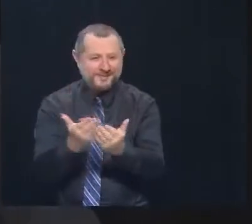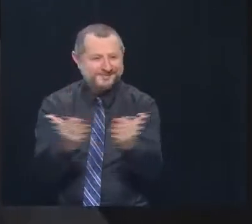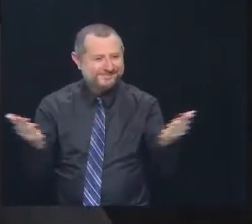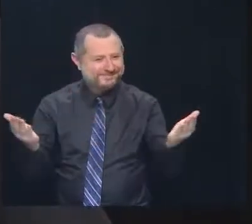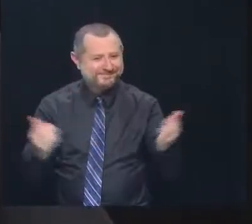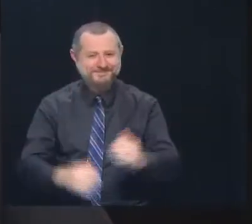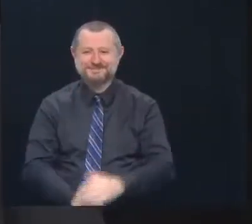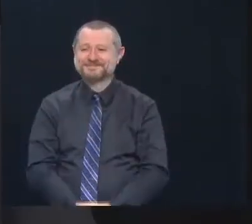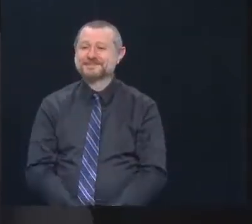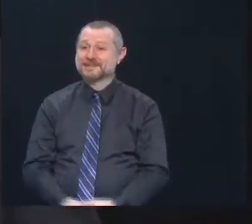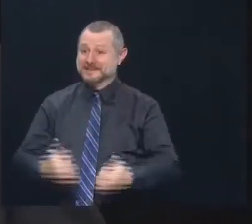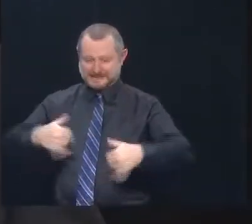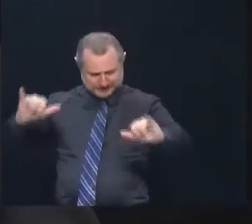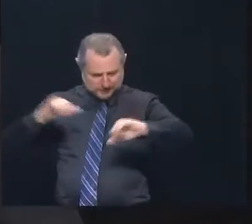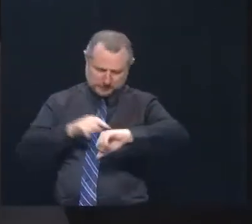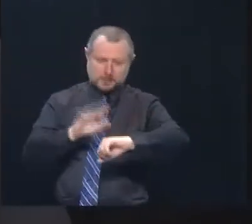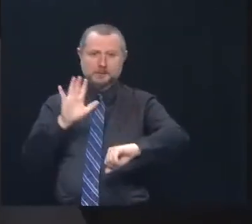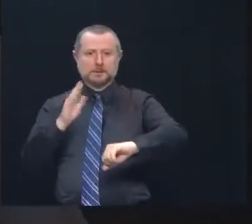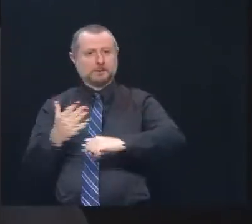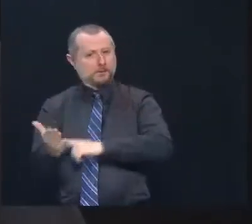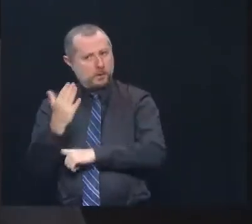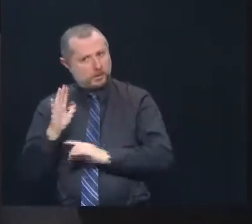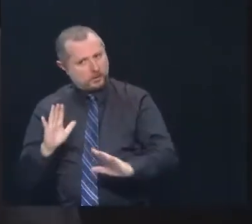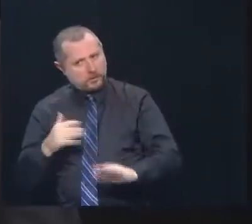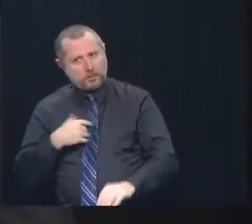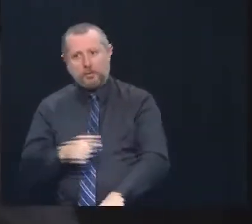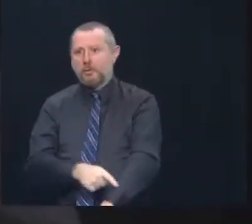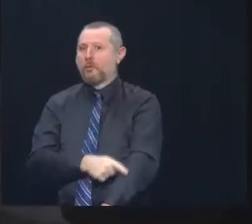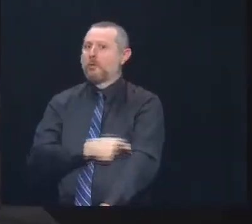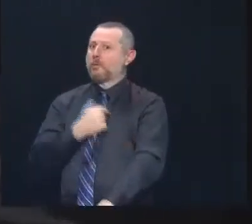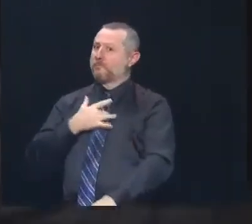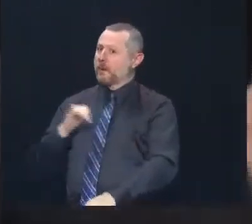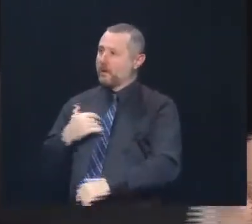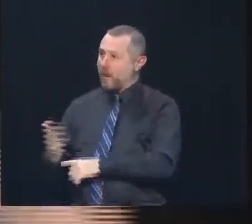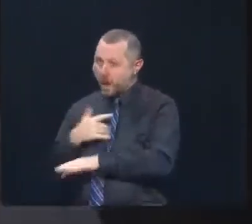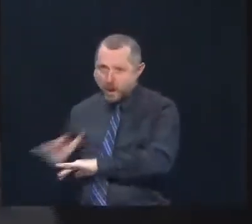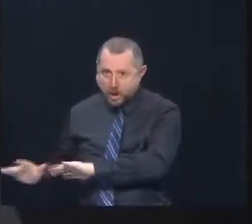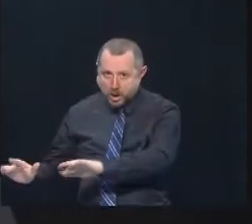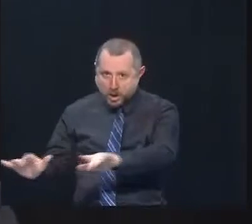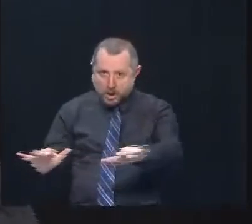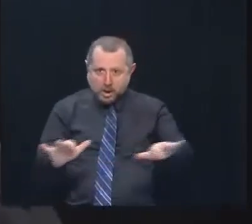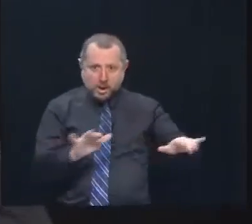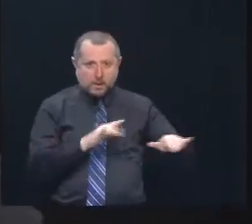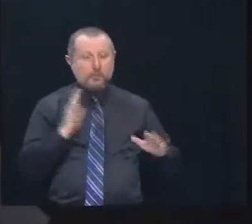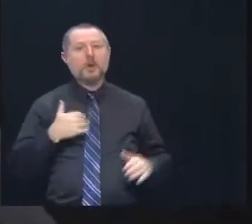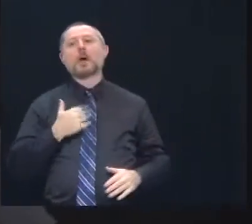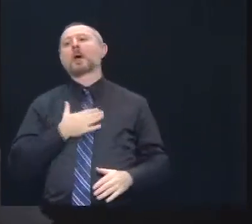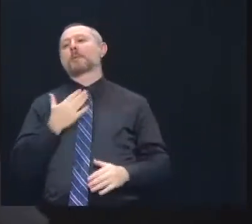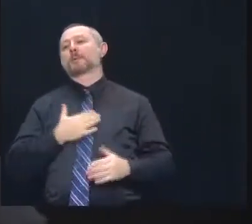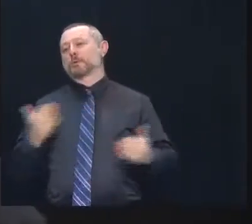Still morning. Just a long morning. Pleasure to be with you all. See you again.